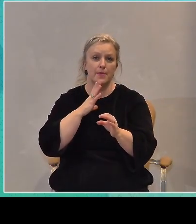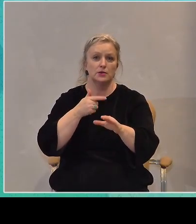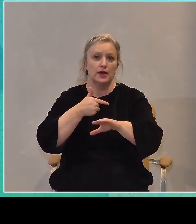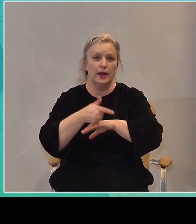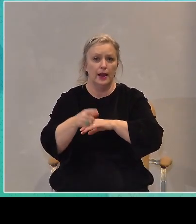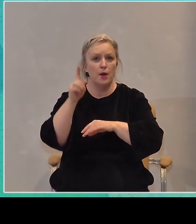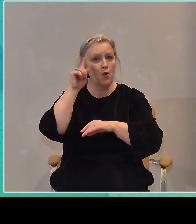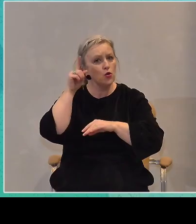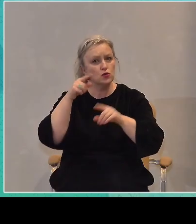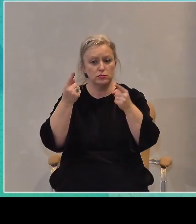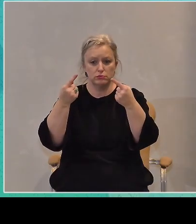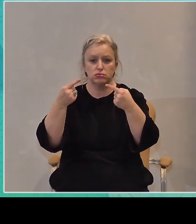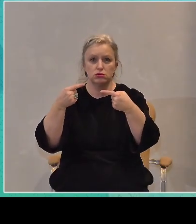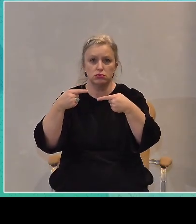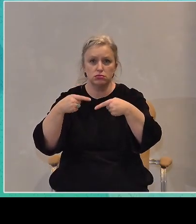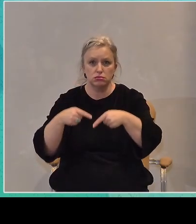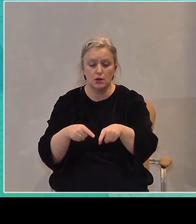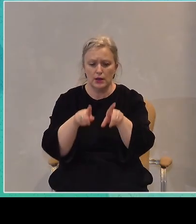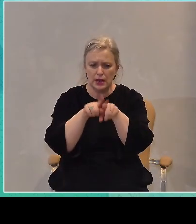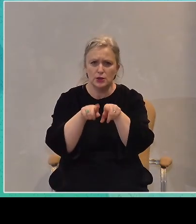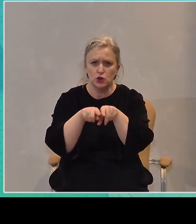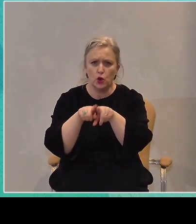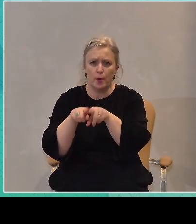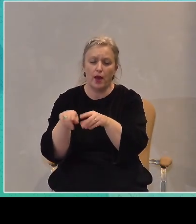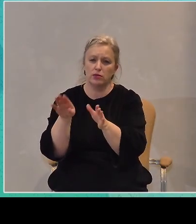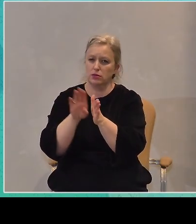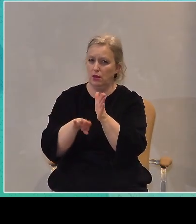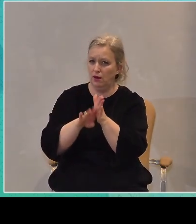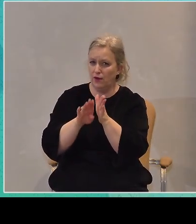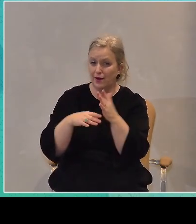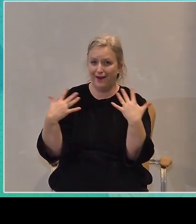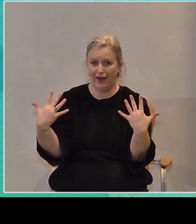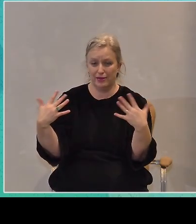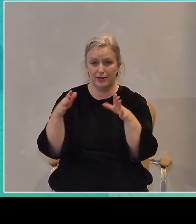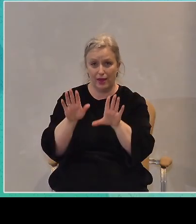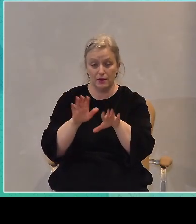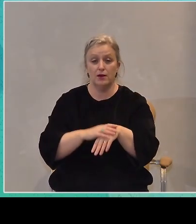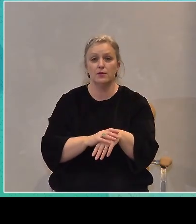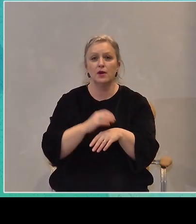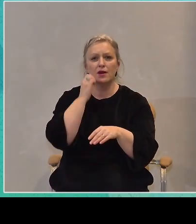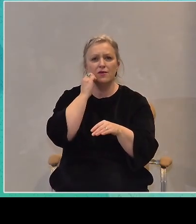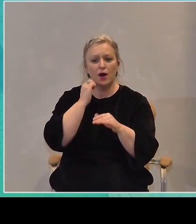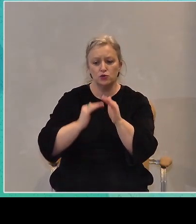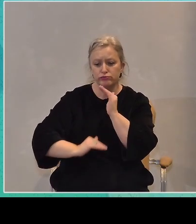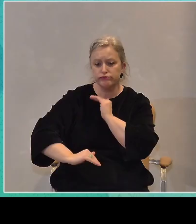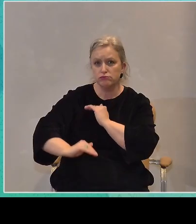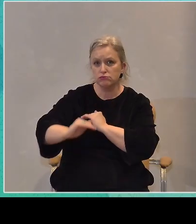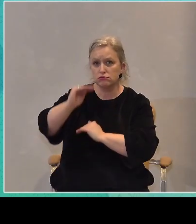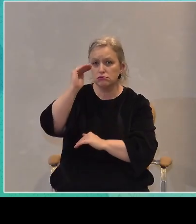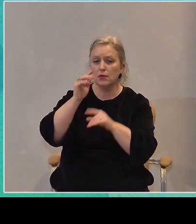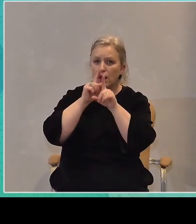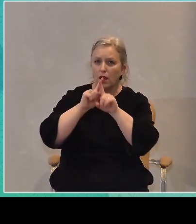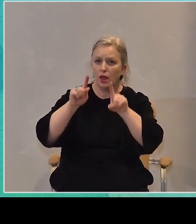It's prevalent in girls. Initially, the development is age-appropriate, then